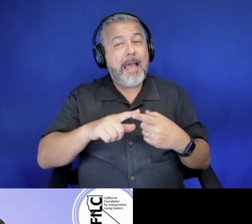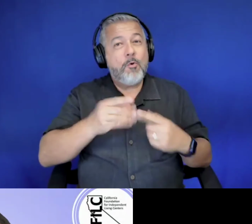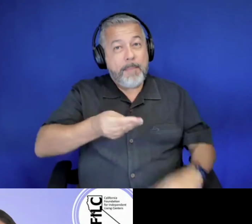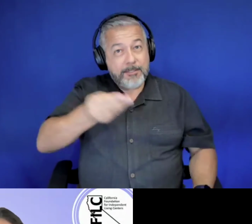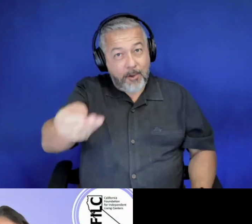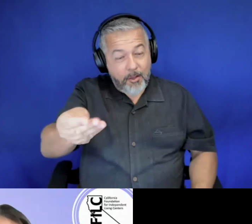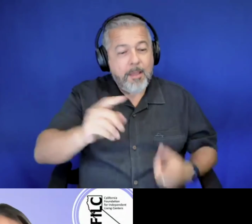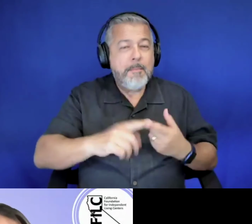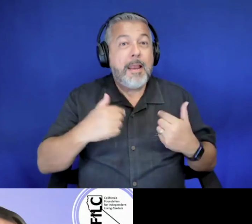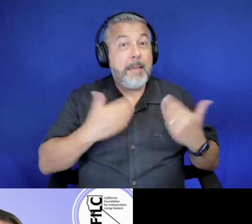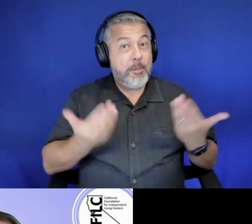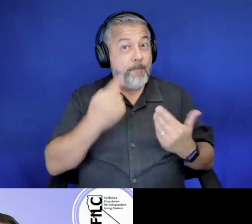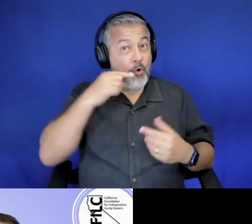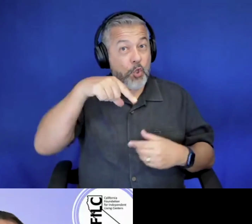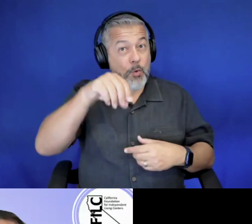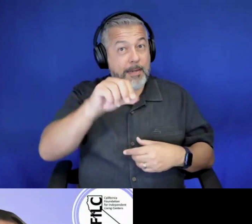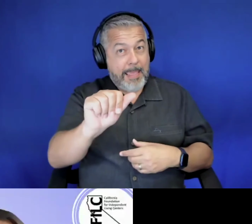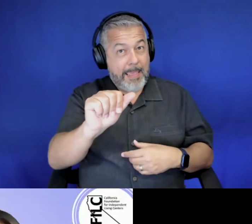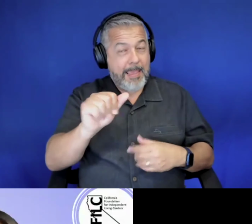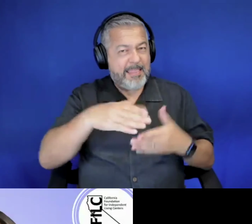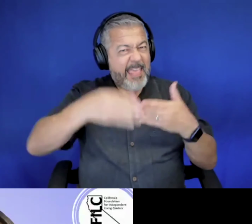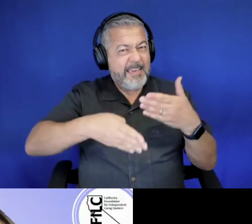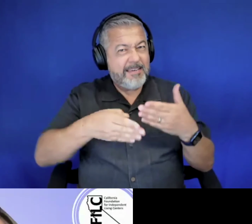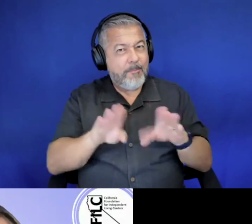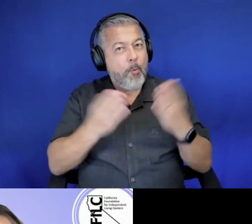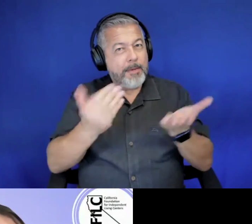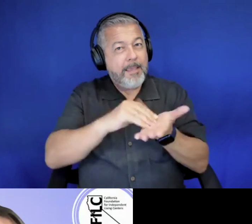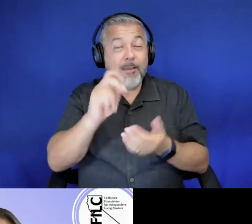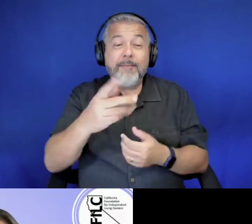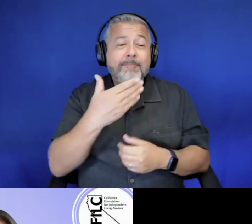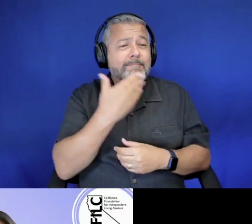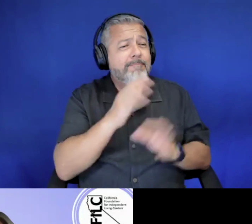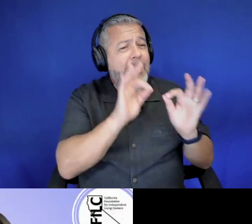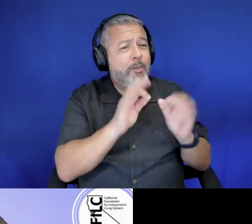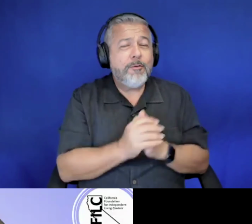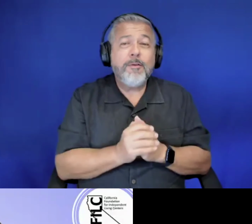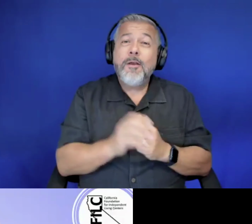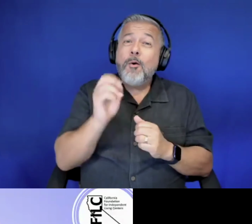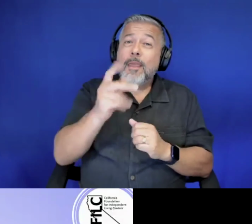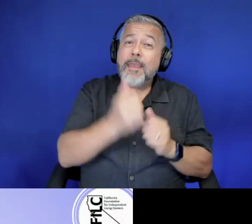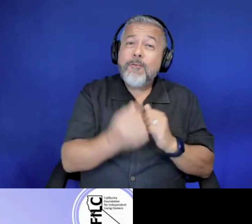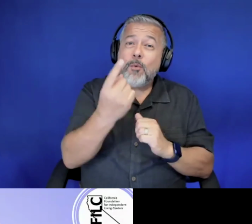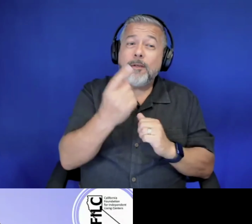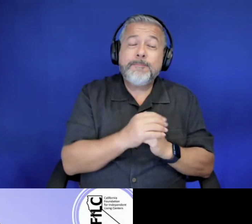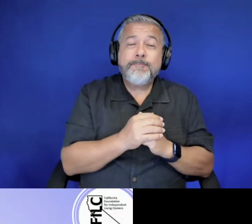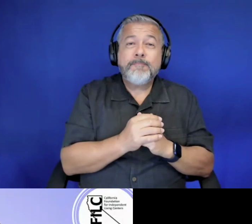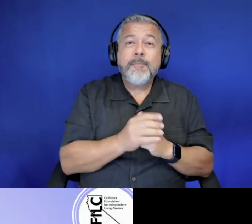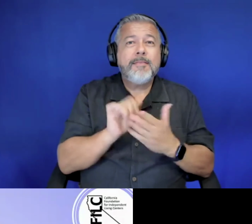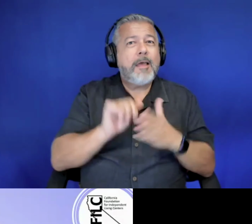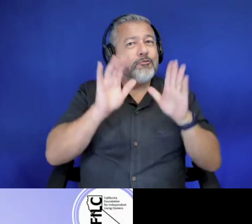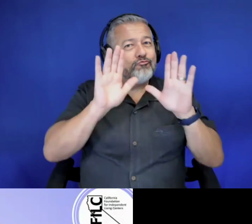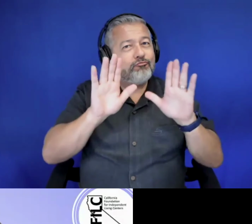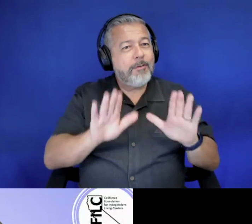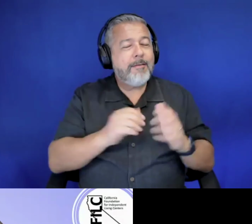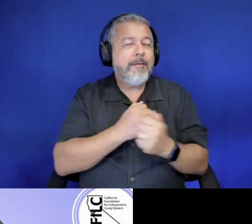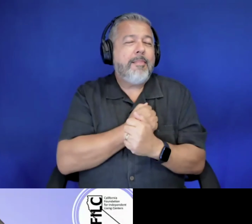be here for Q&A at the end. Lovely. Thank you. All right, everyone. That was great. I loved